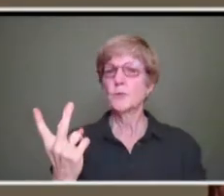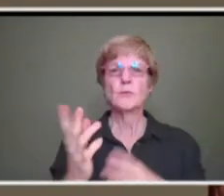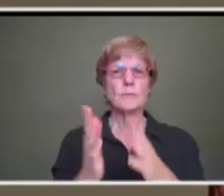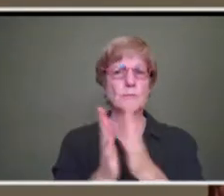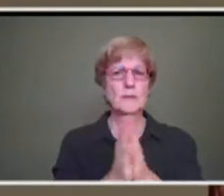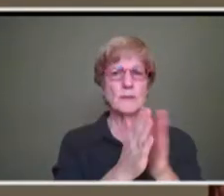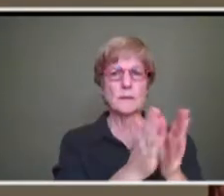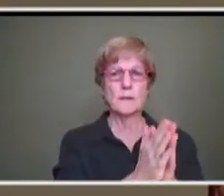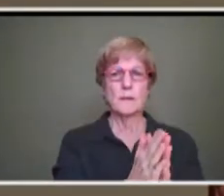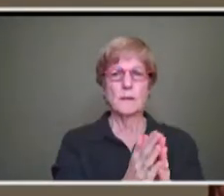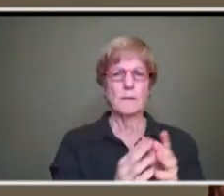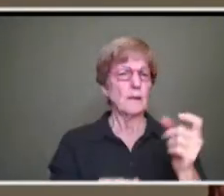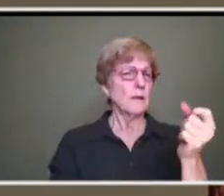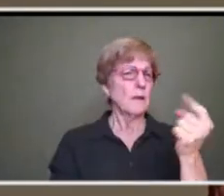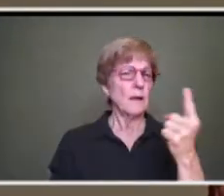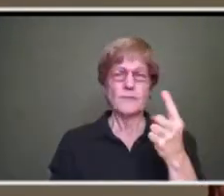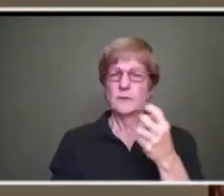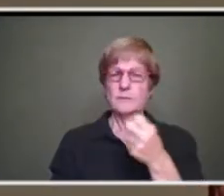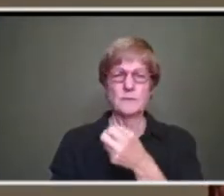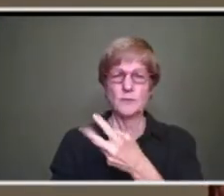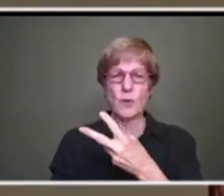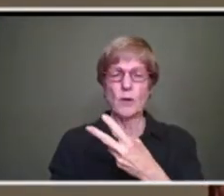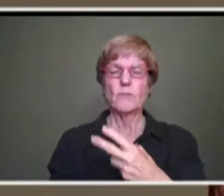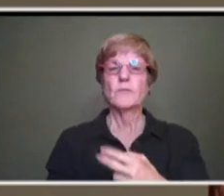11 or 12 with